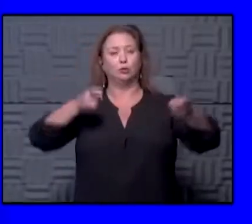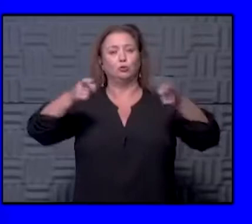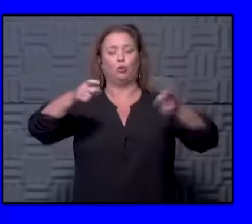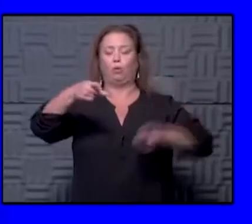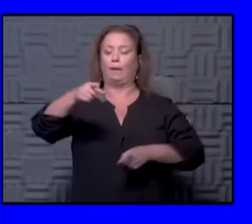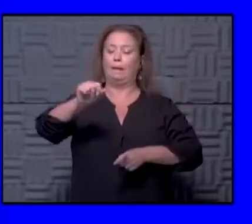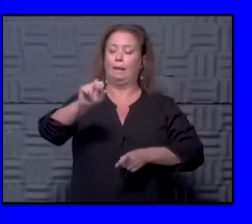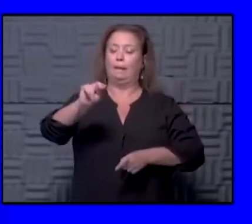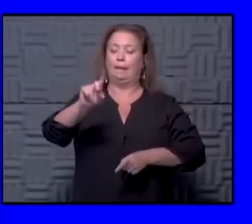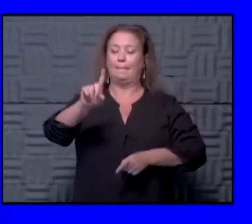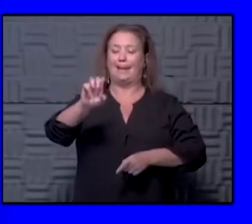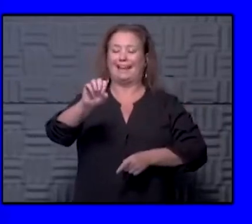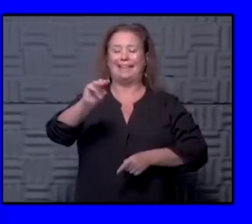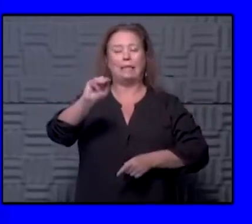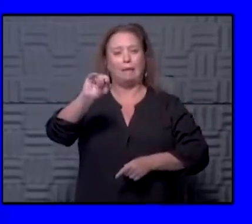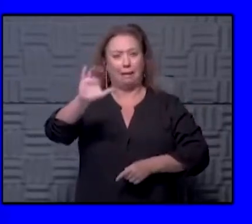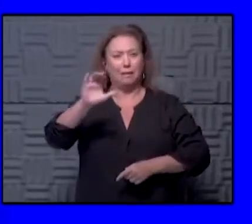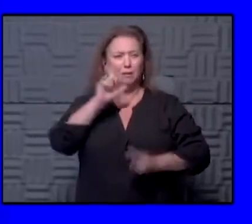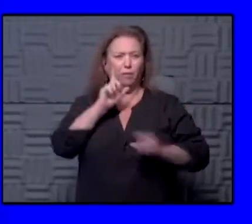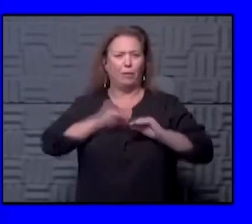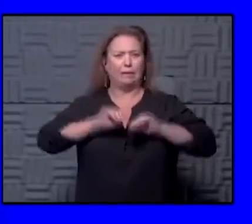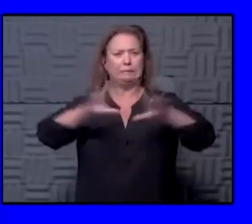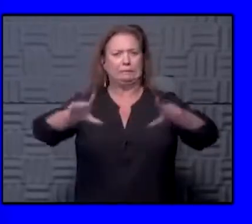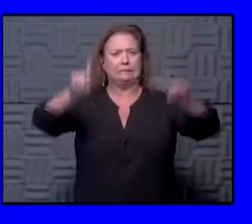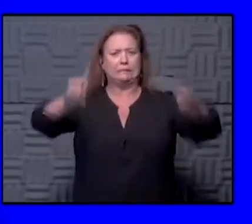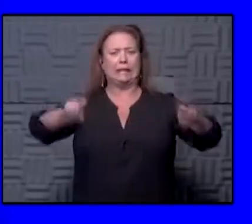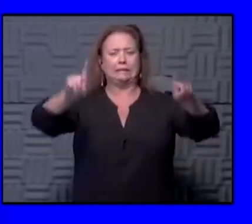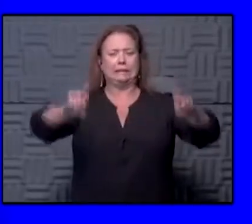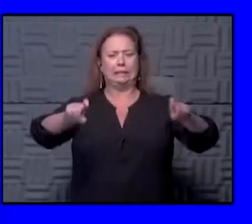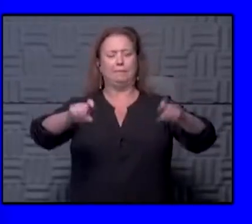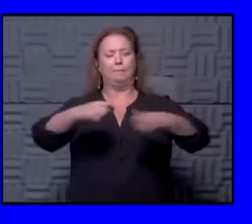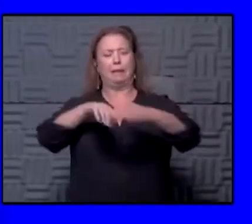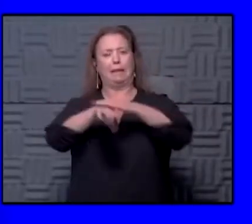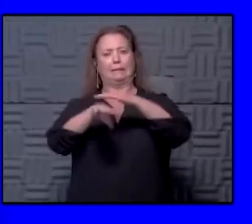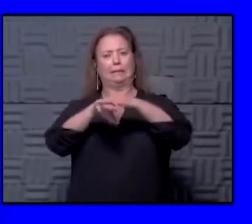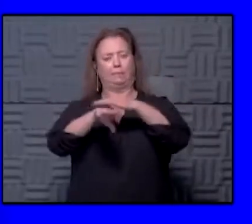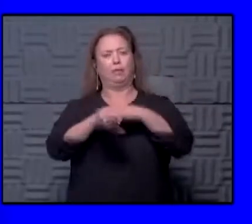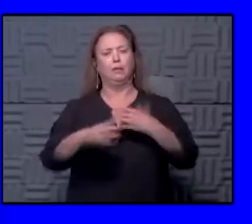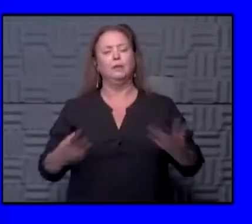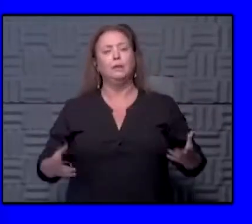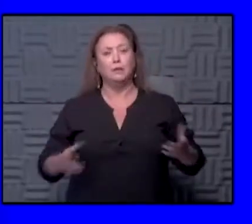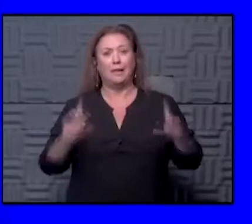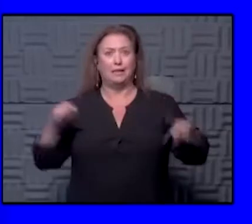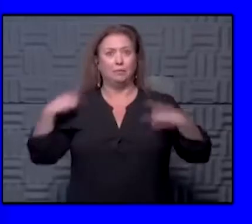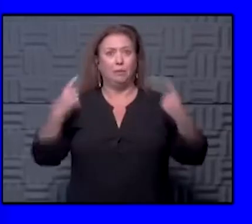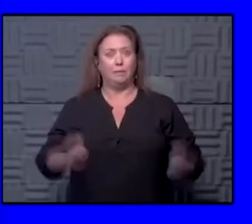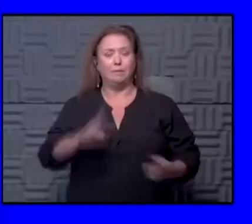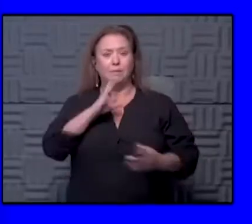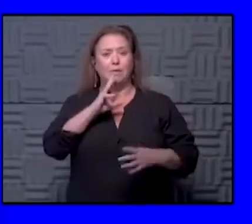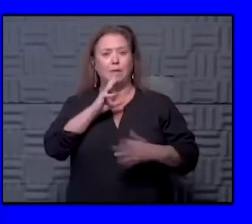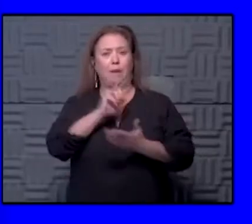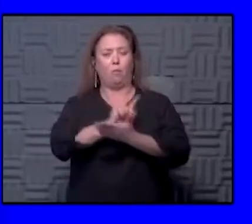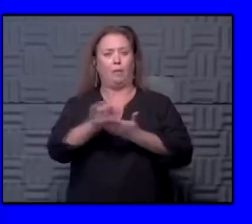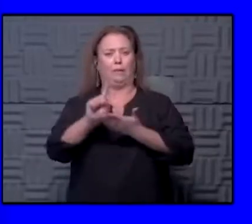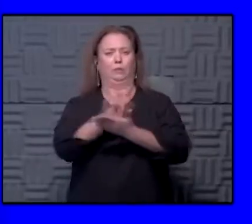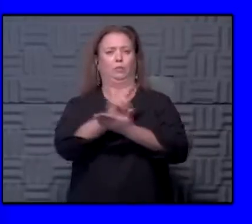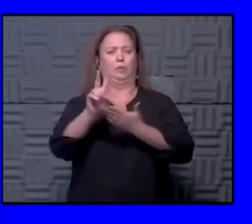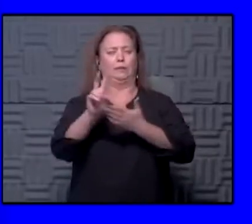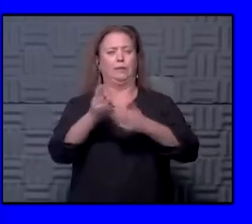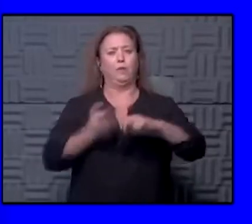get testing out to the masses and make it accessible. And that way, as we've talked about now for the past week or two, if you're